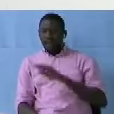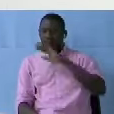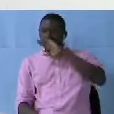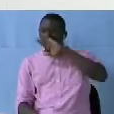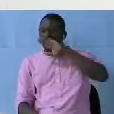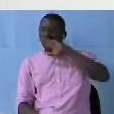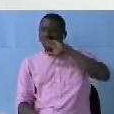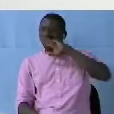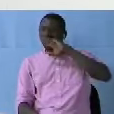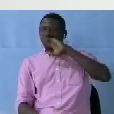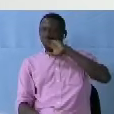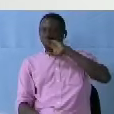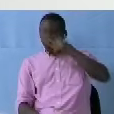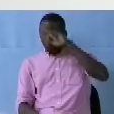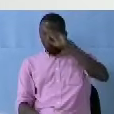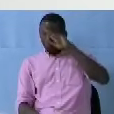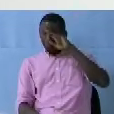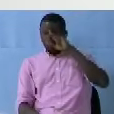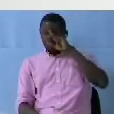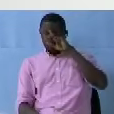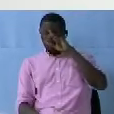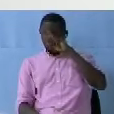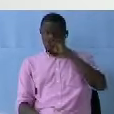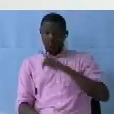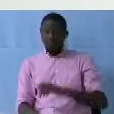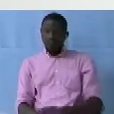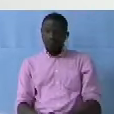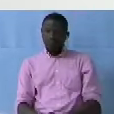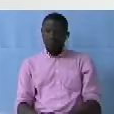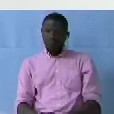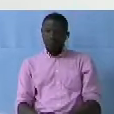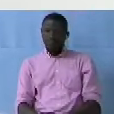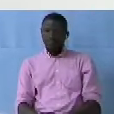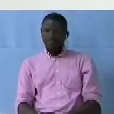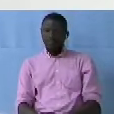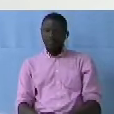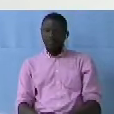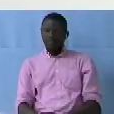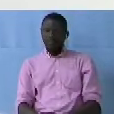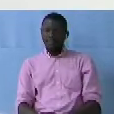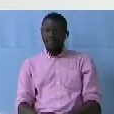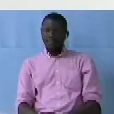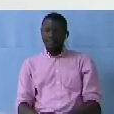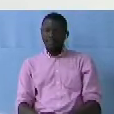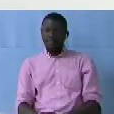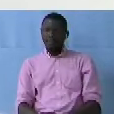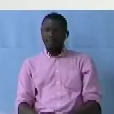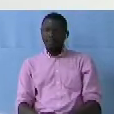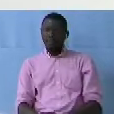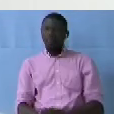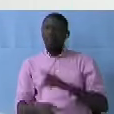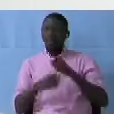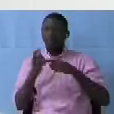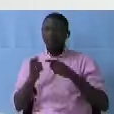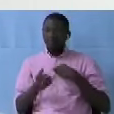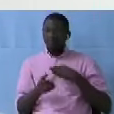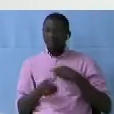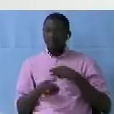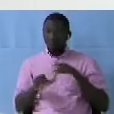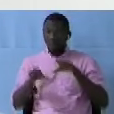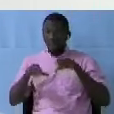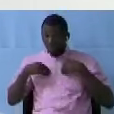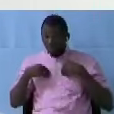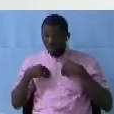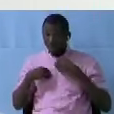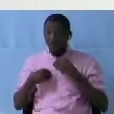ñëk toga mom nga waxtana mom mu xam mbir yi naka la démé. And then of course you seek informed consent. ko defé nak nga